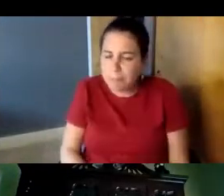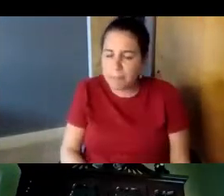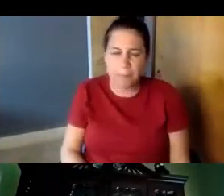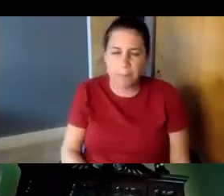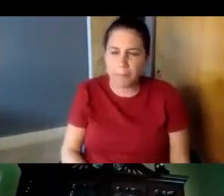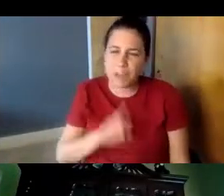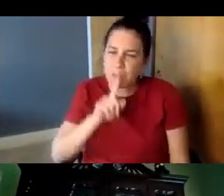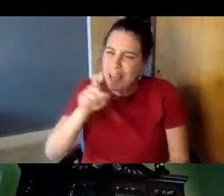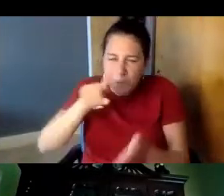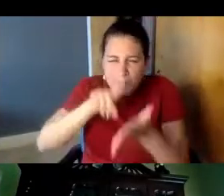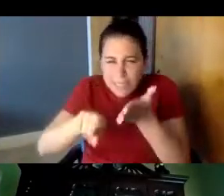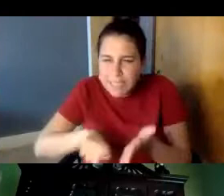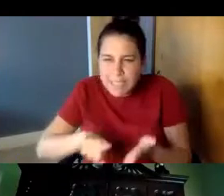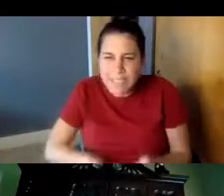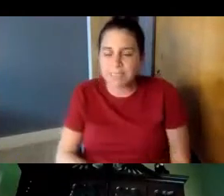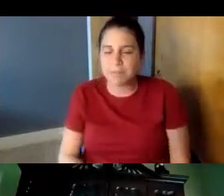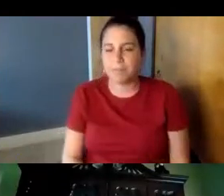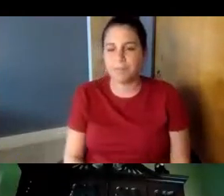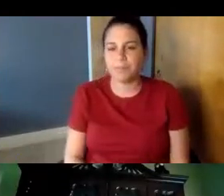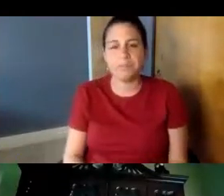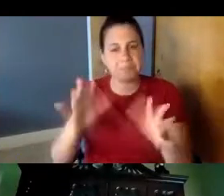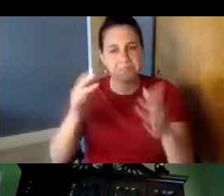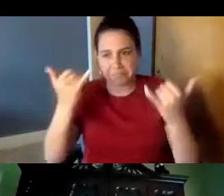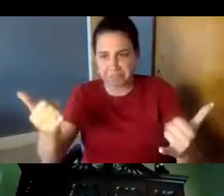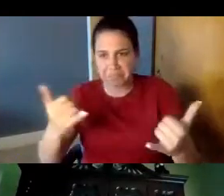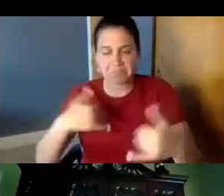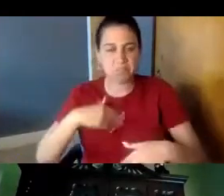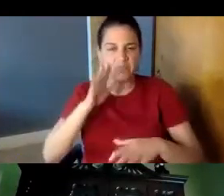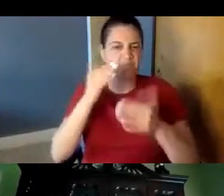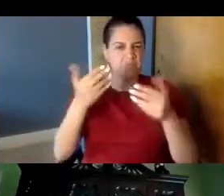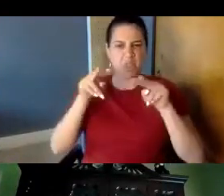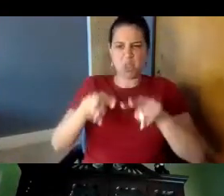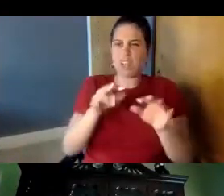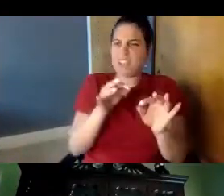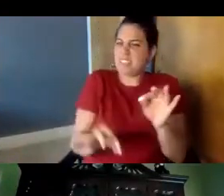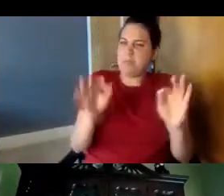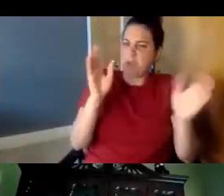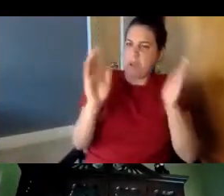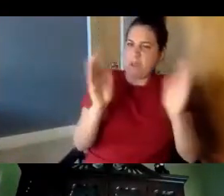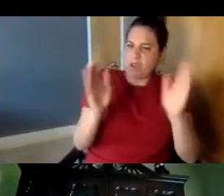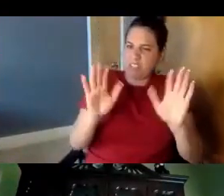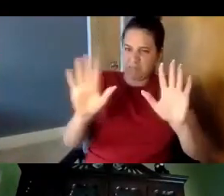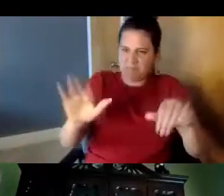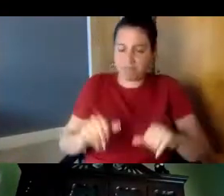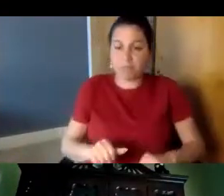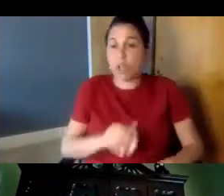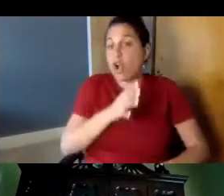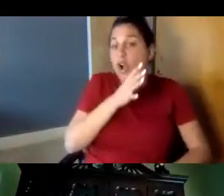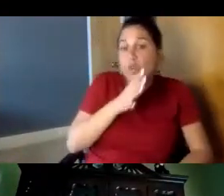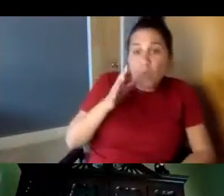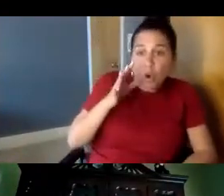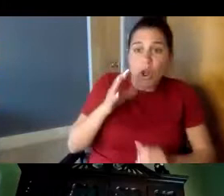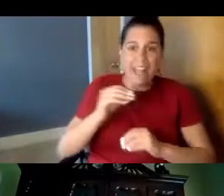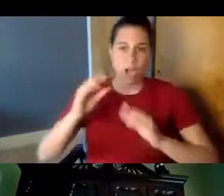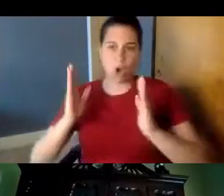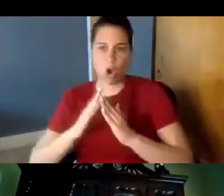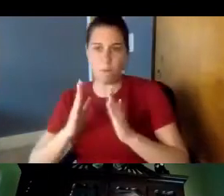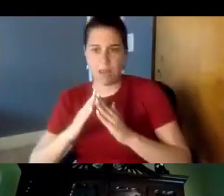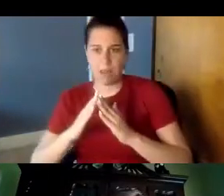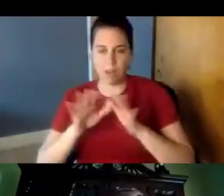deeper. So let's take a really simple comparison and compare the rural to the urban parts of our catchment